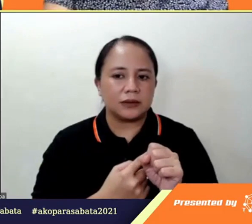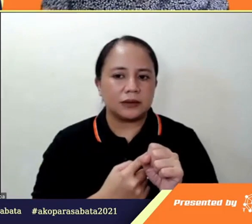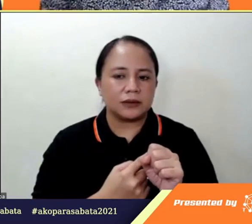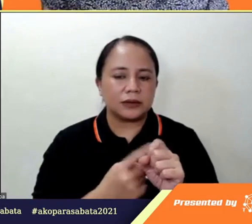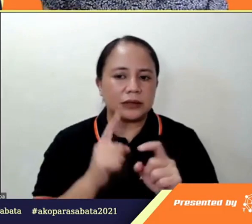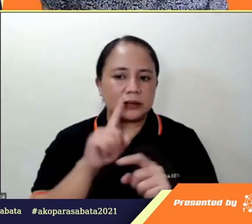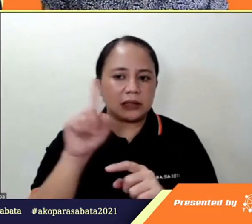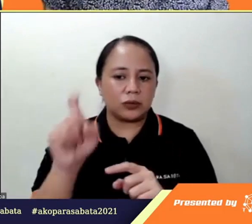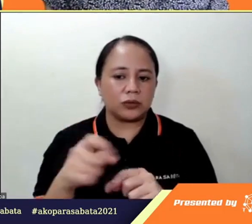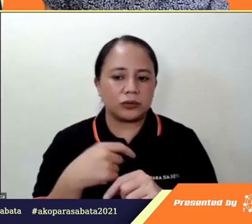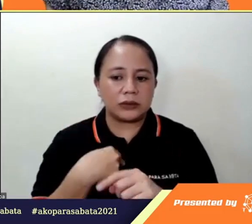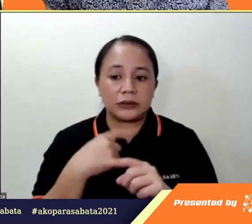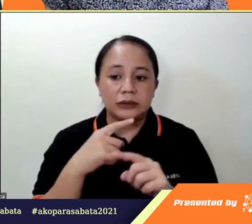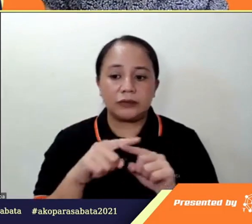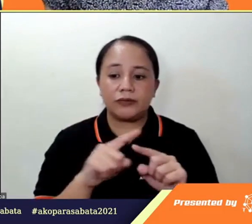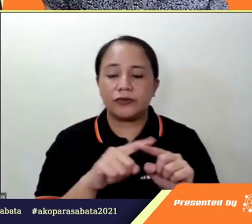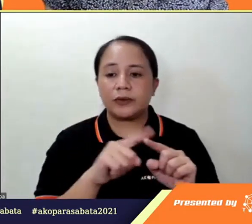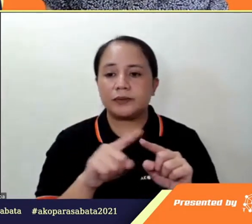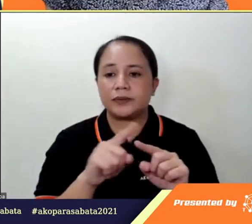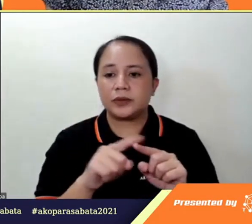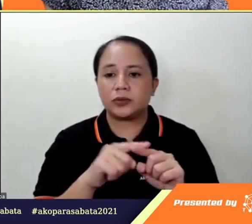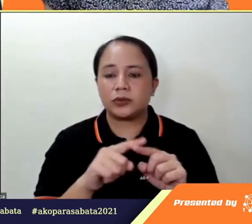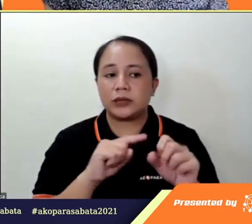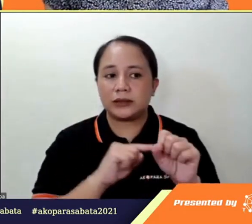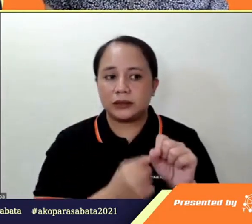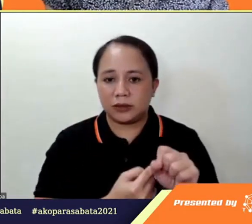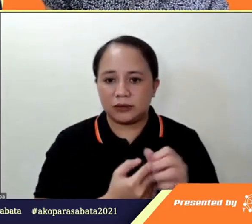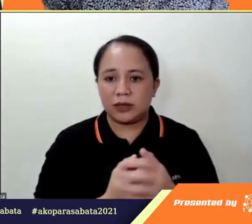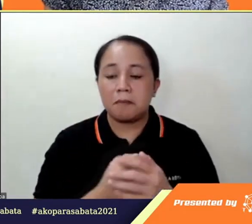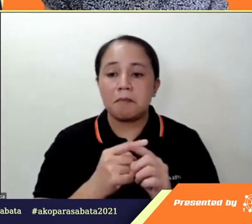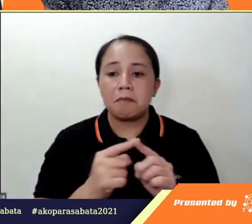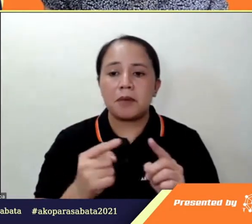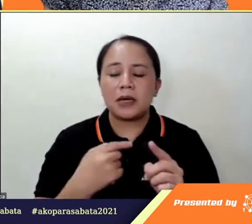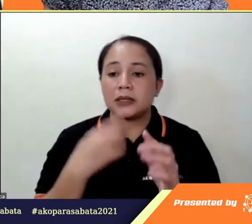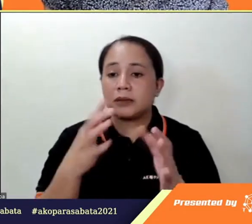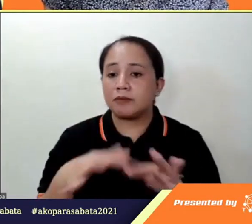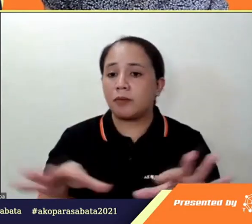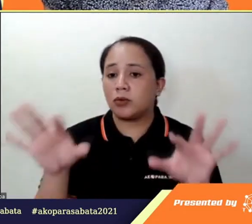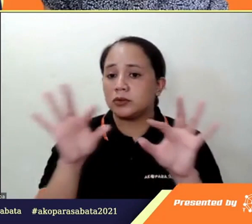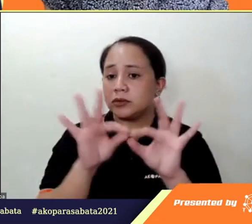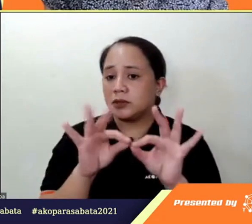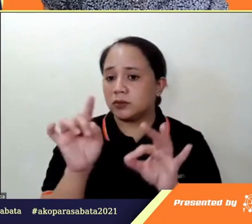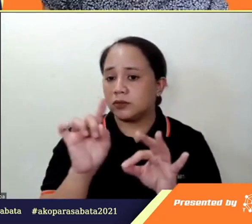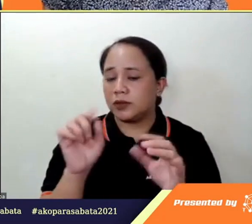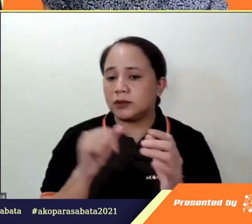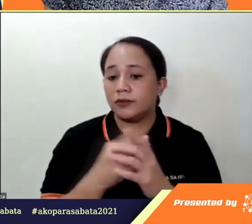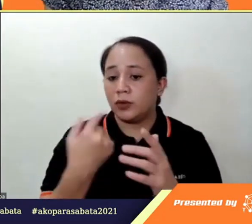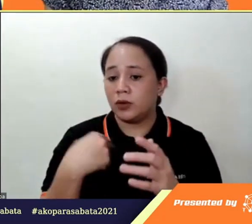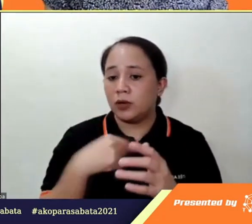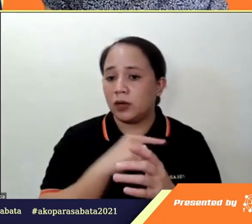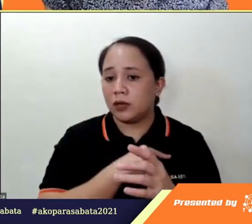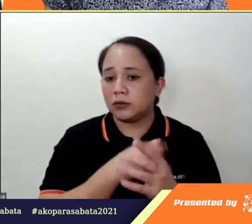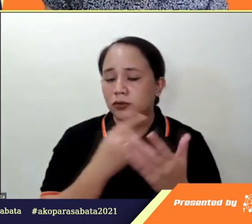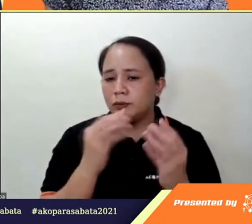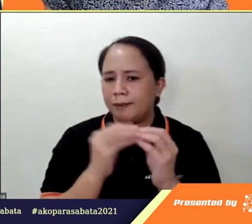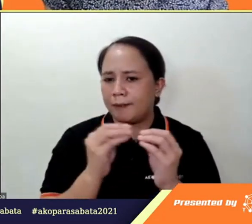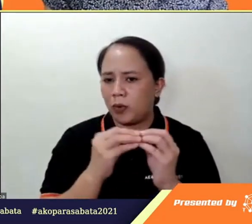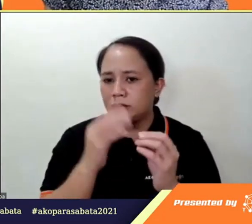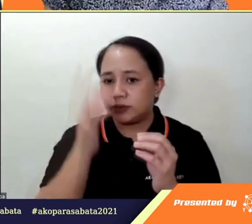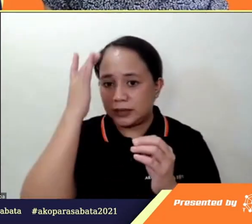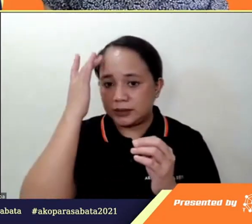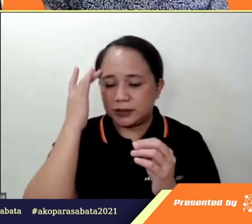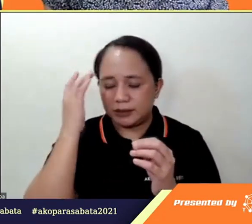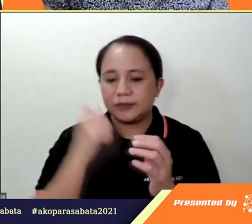nagtanong sa atin, iba-iba yung triggers talaga. Pero ang pinaka-importante dito is for us to be more